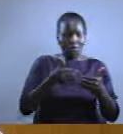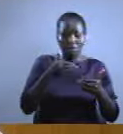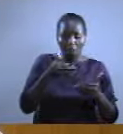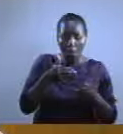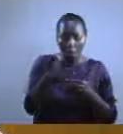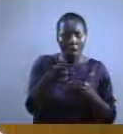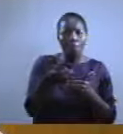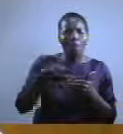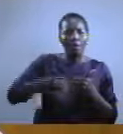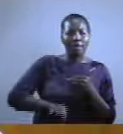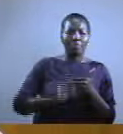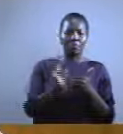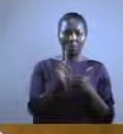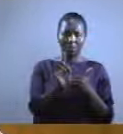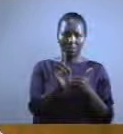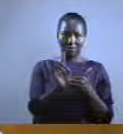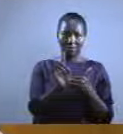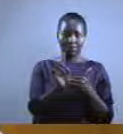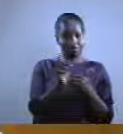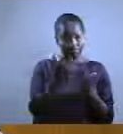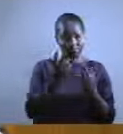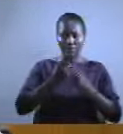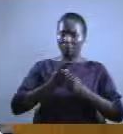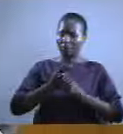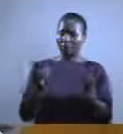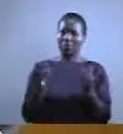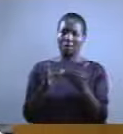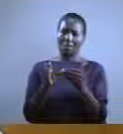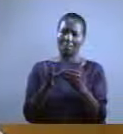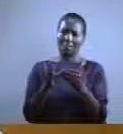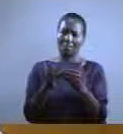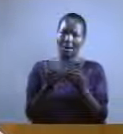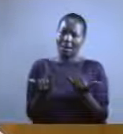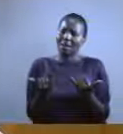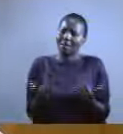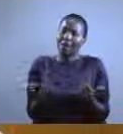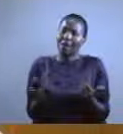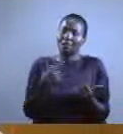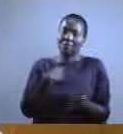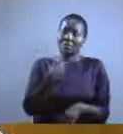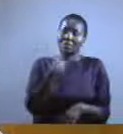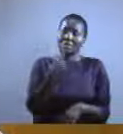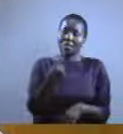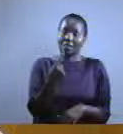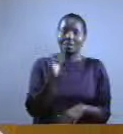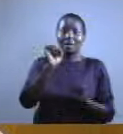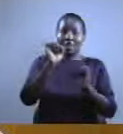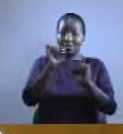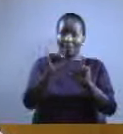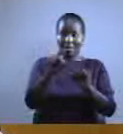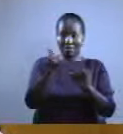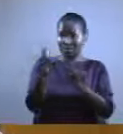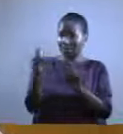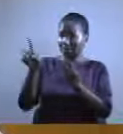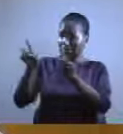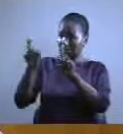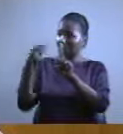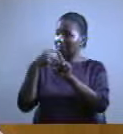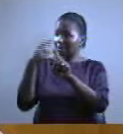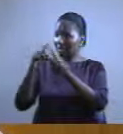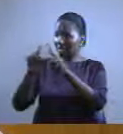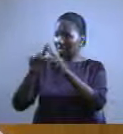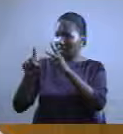agendas. Honorable members, the point I am making here is that whilst it is correct for the industry